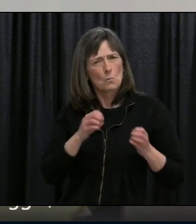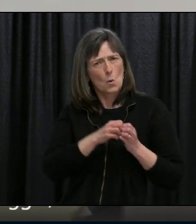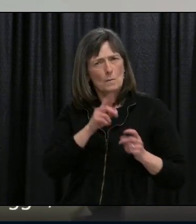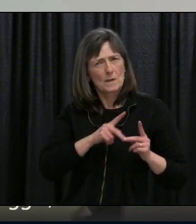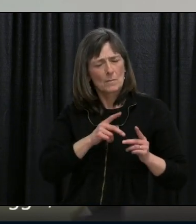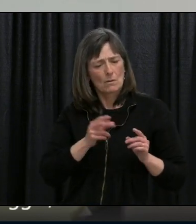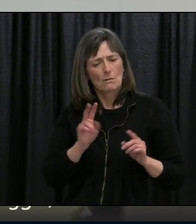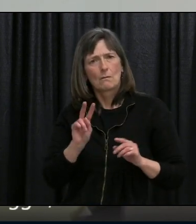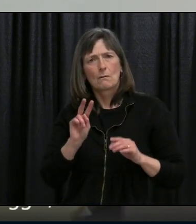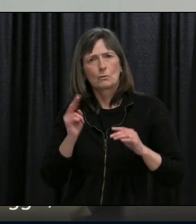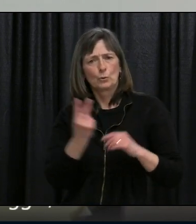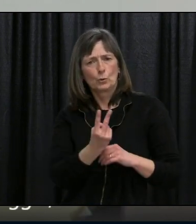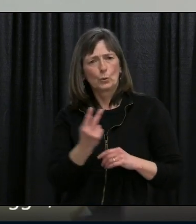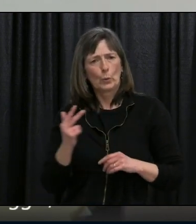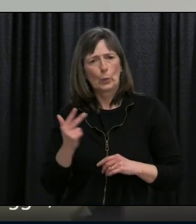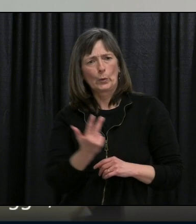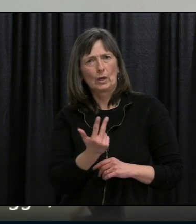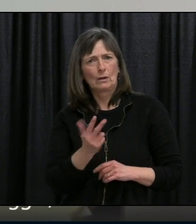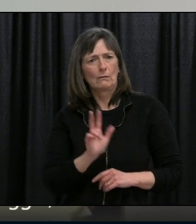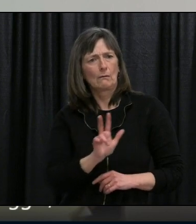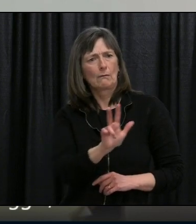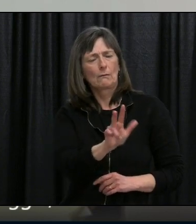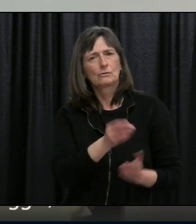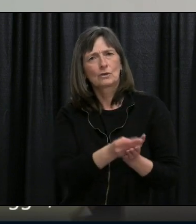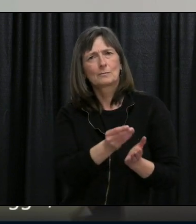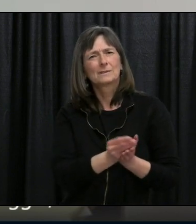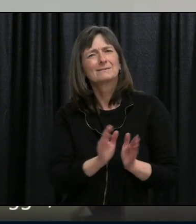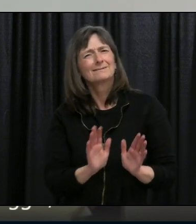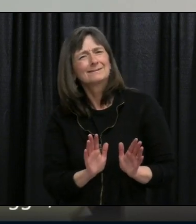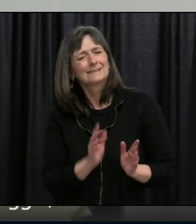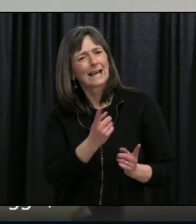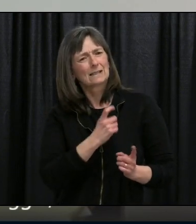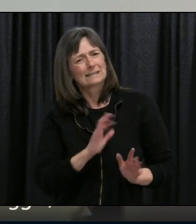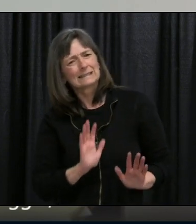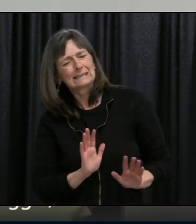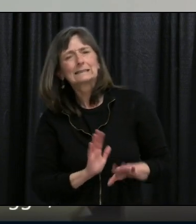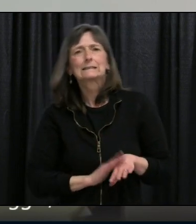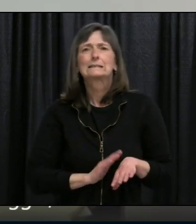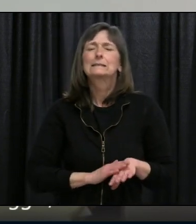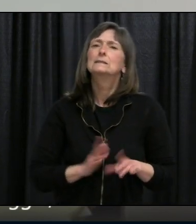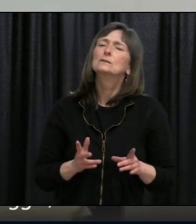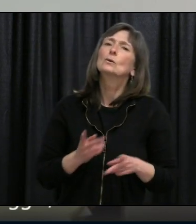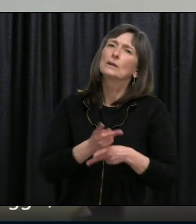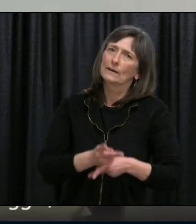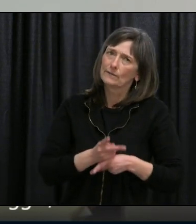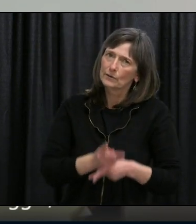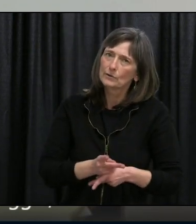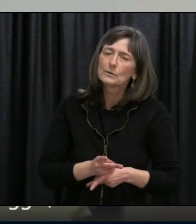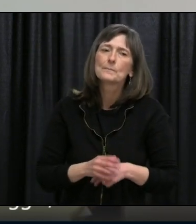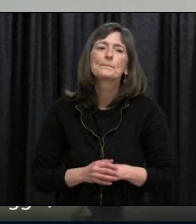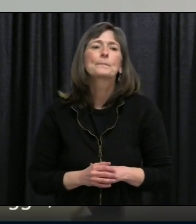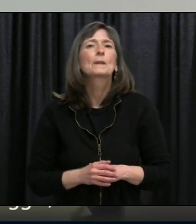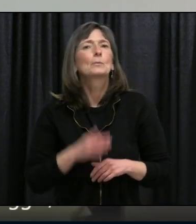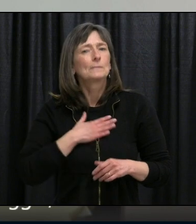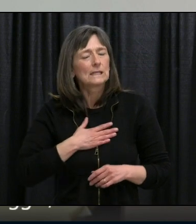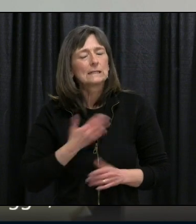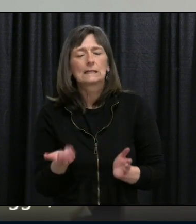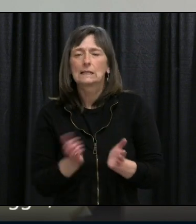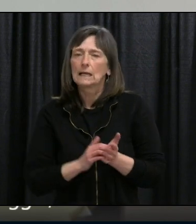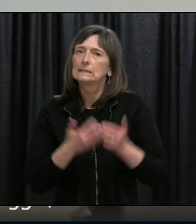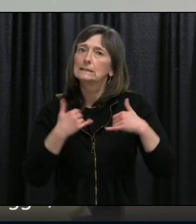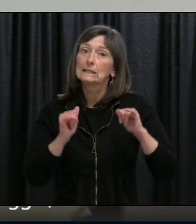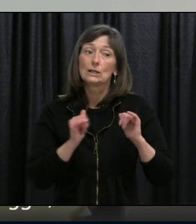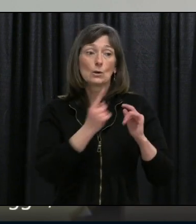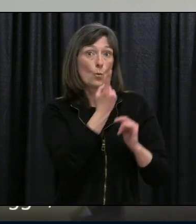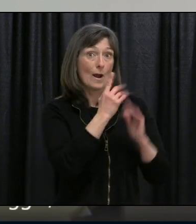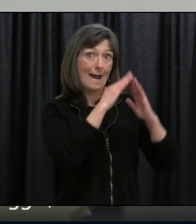need a support person, then we need to look at providing that. So one person per cart per